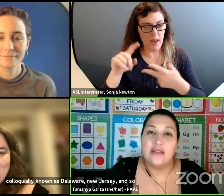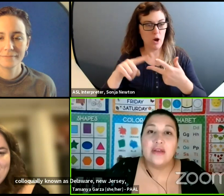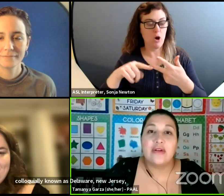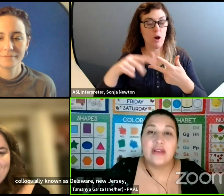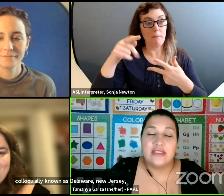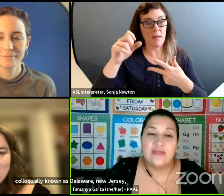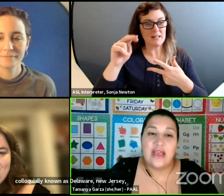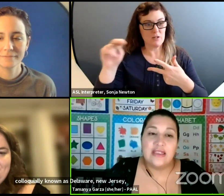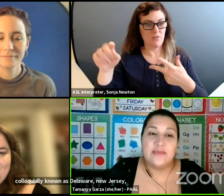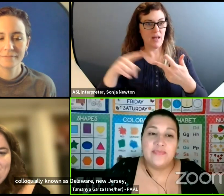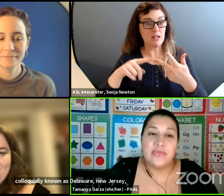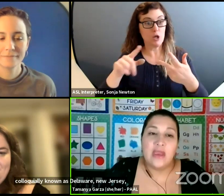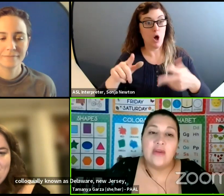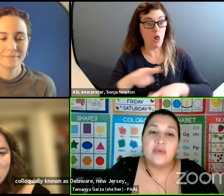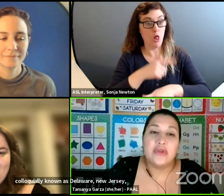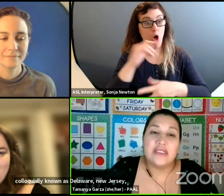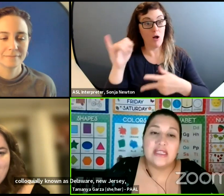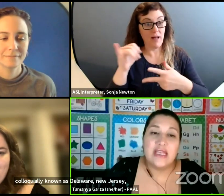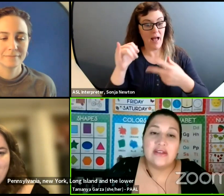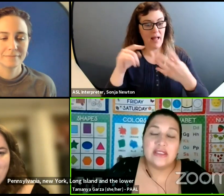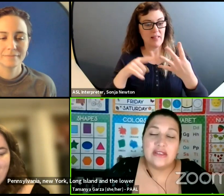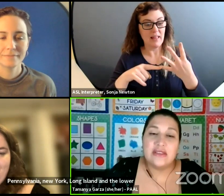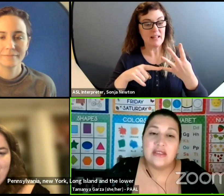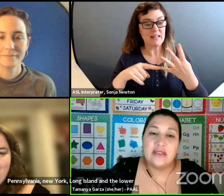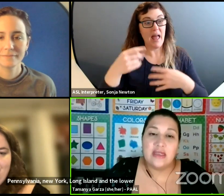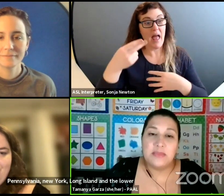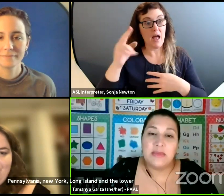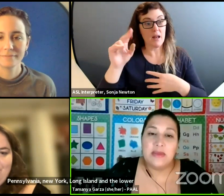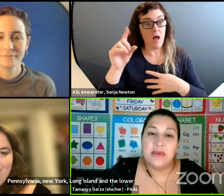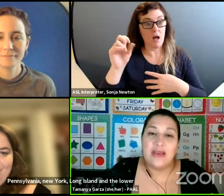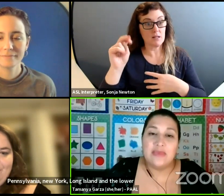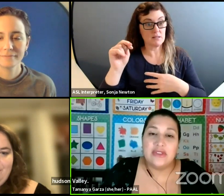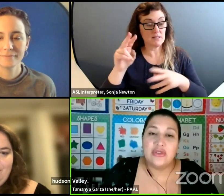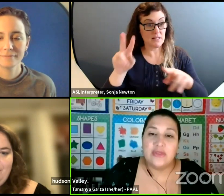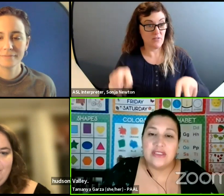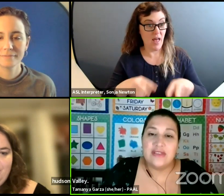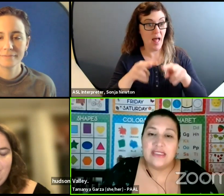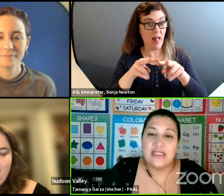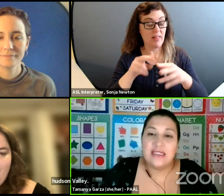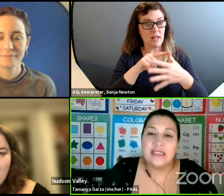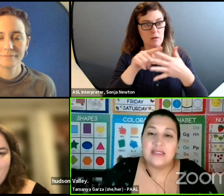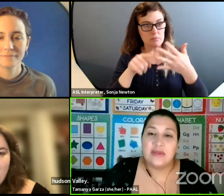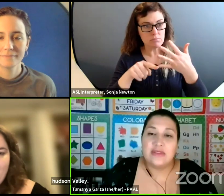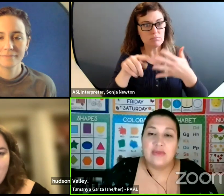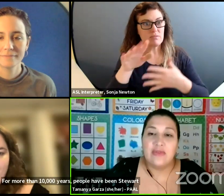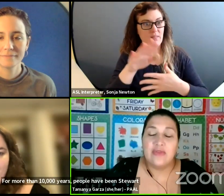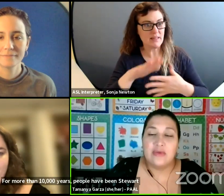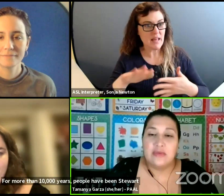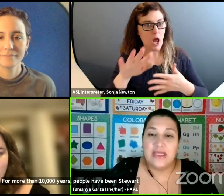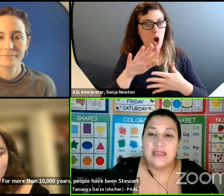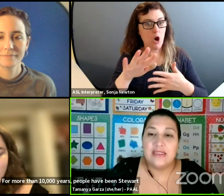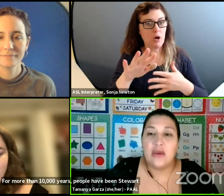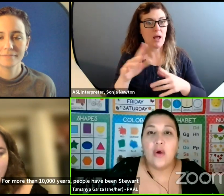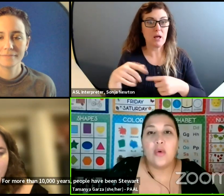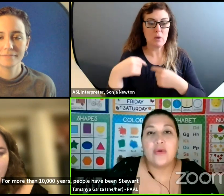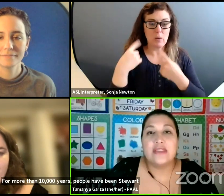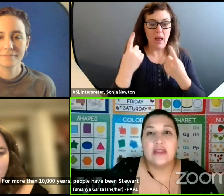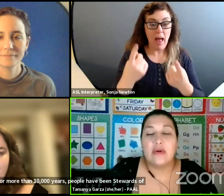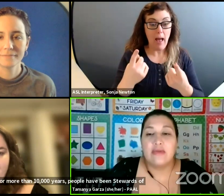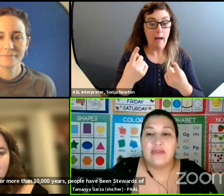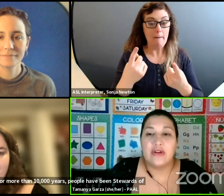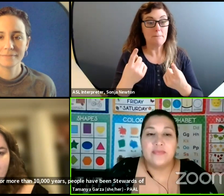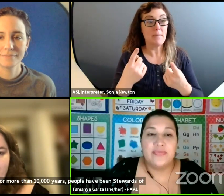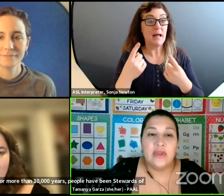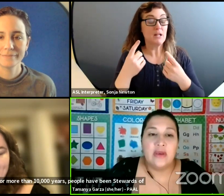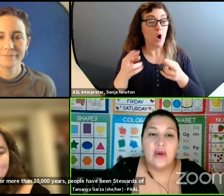Island, and the Lower Hudson Valley. For more than 10,000 years, the Lenape people have been stewards of these lands, as well as the River of Human Beings or